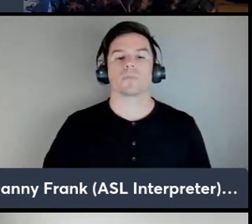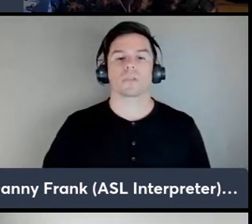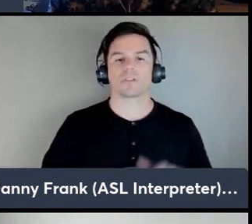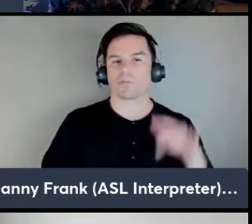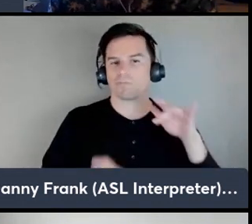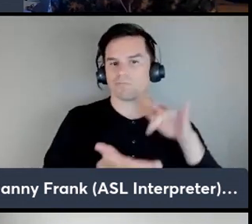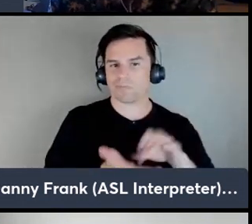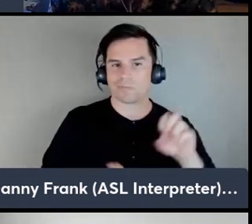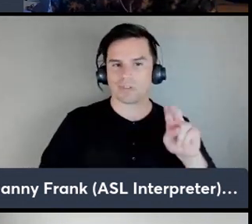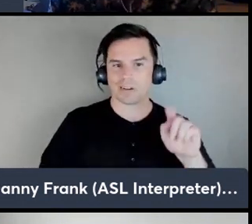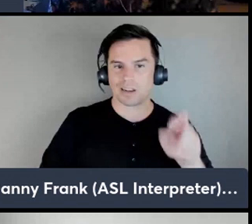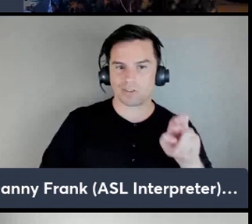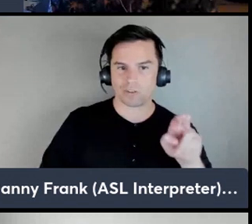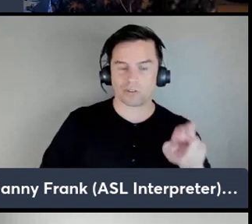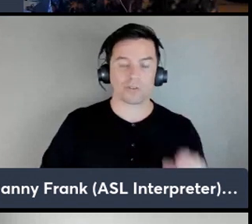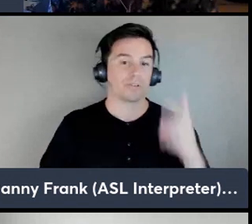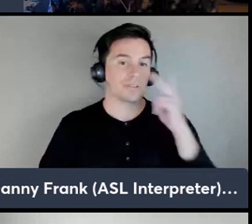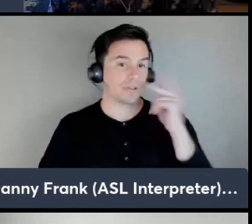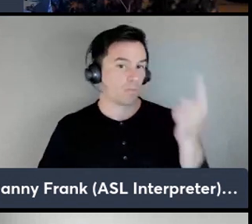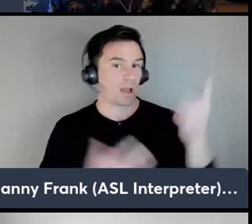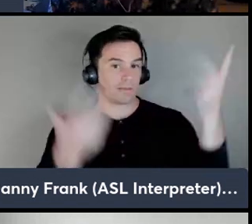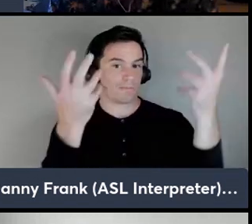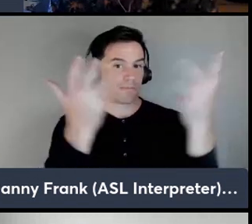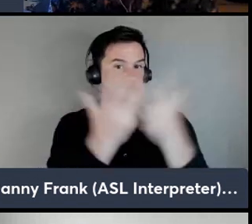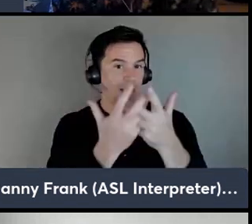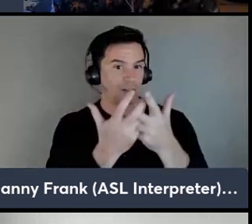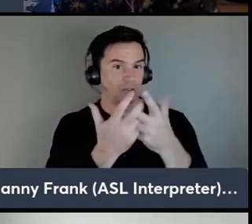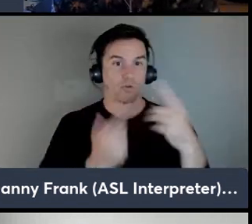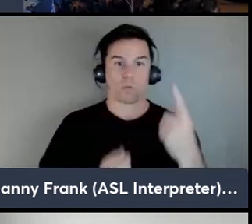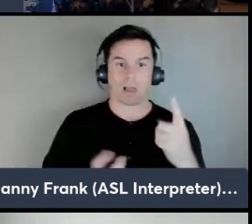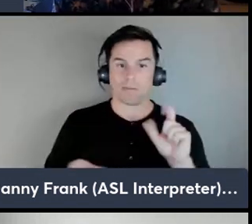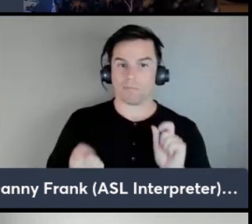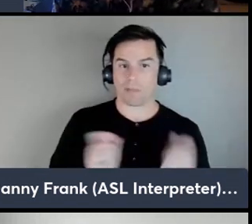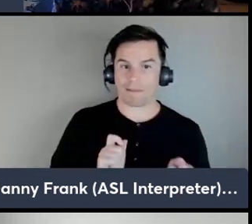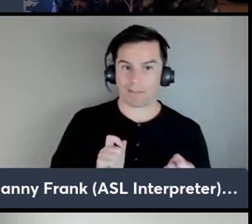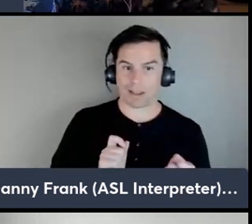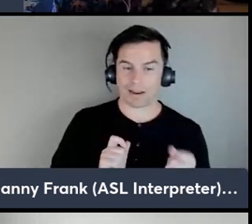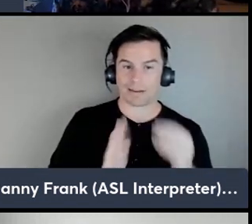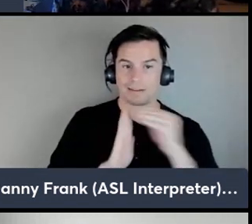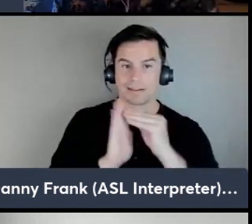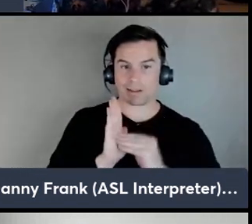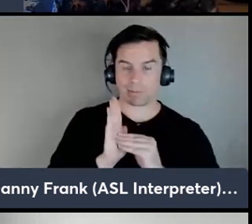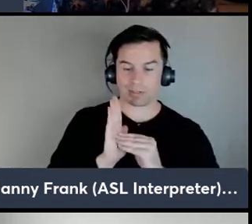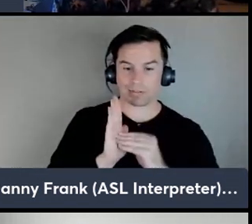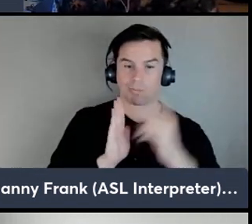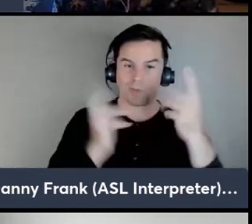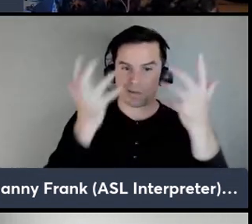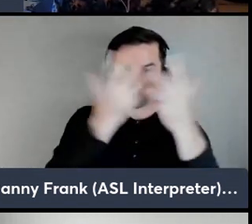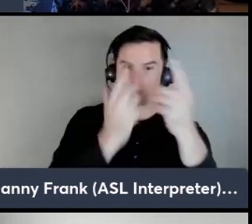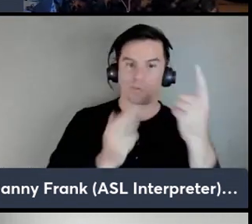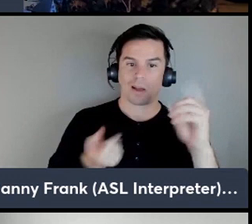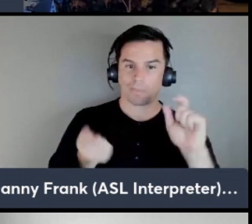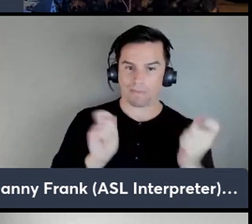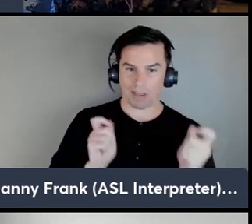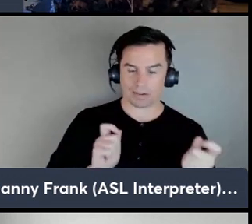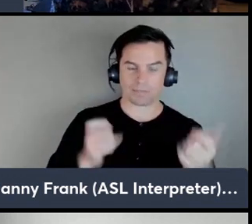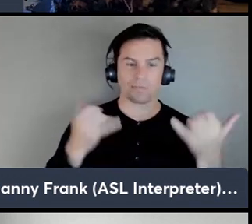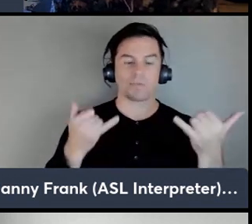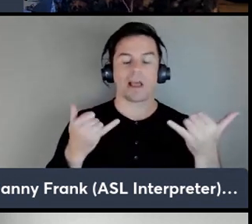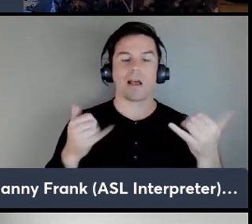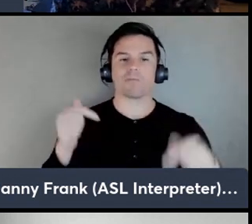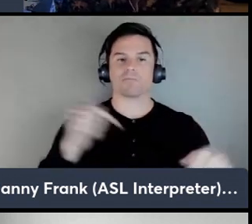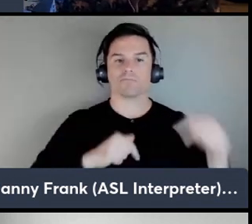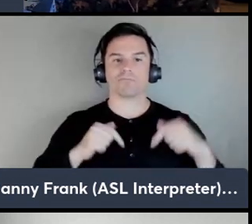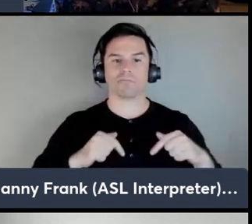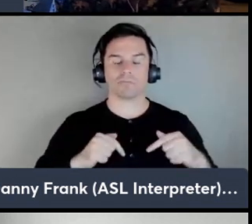see that one of them was matched and one of the documents were modified. And let's go back and take a look at this now. So now